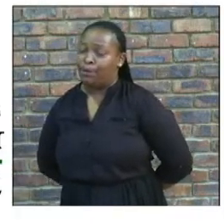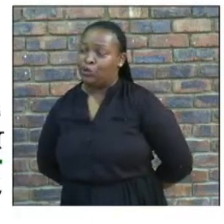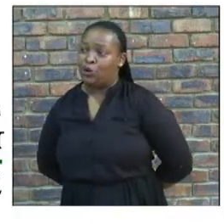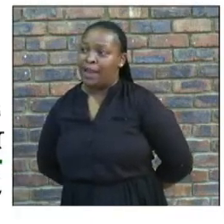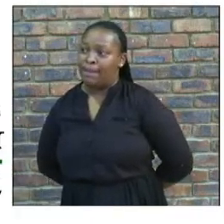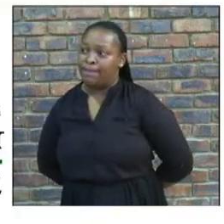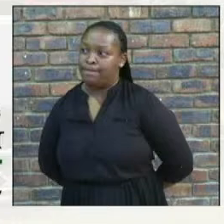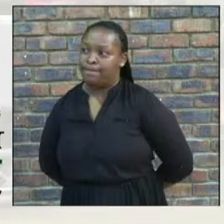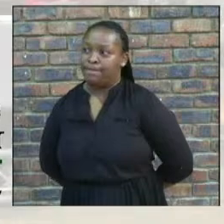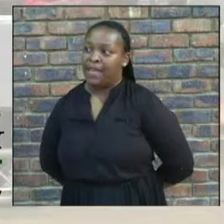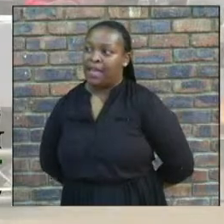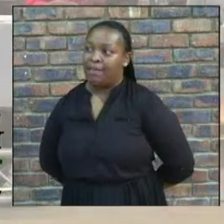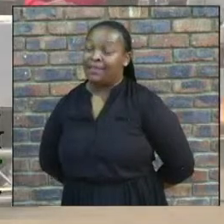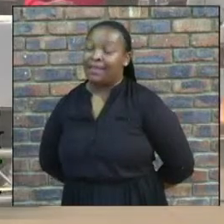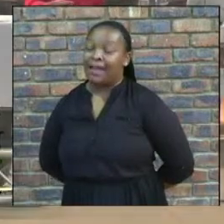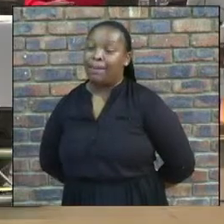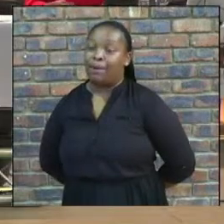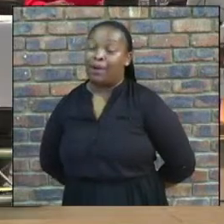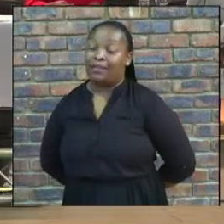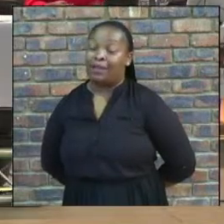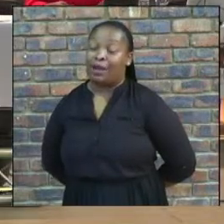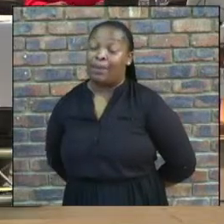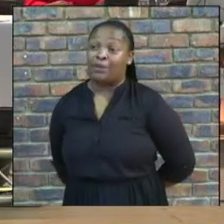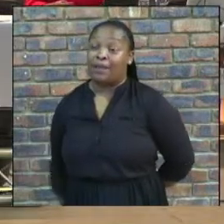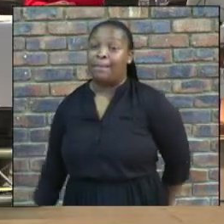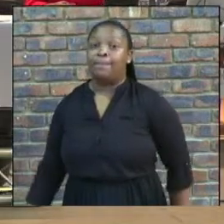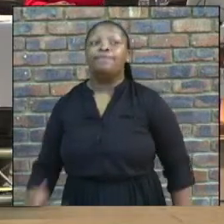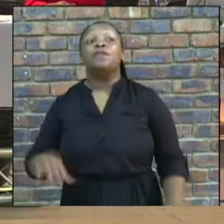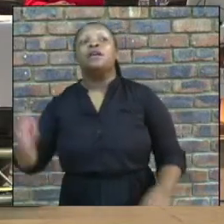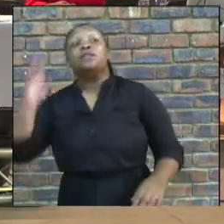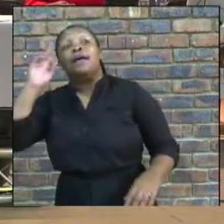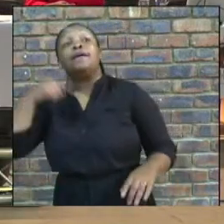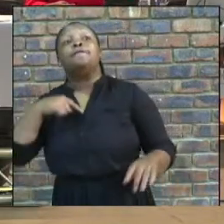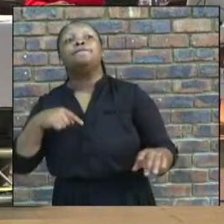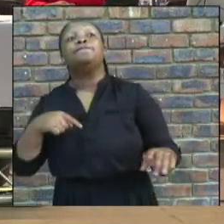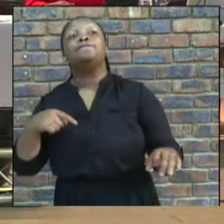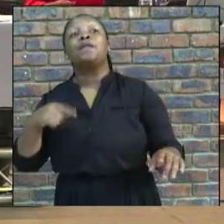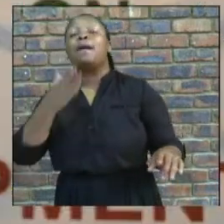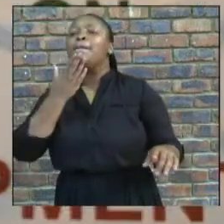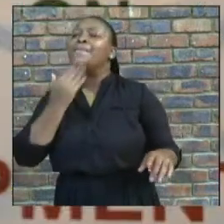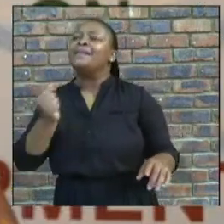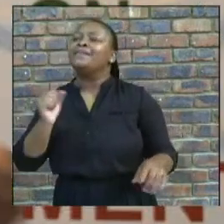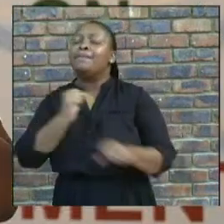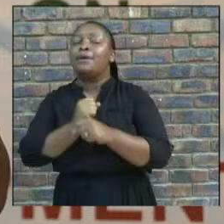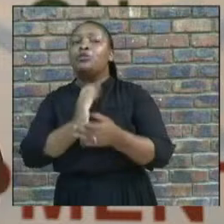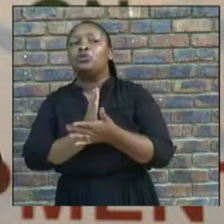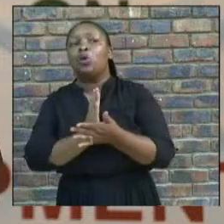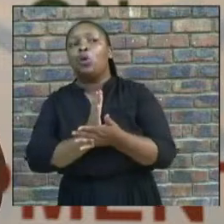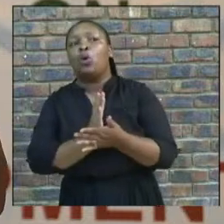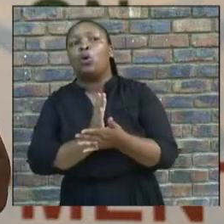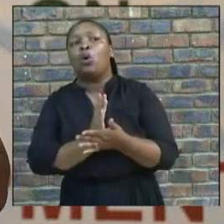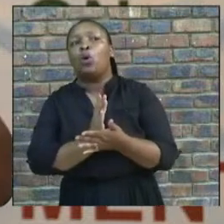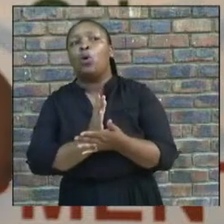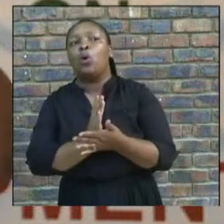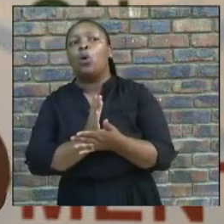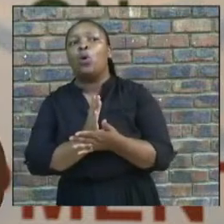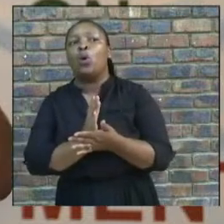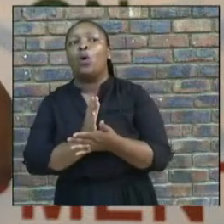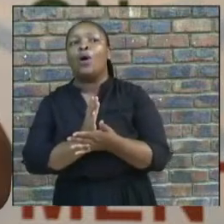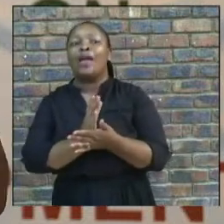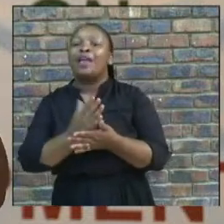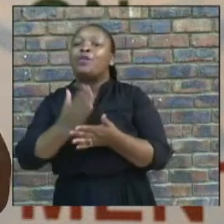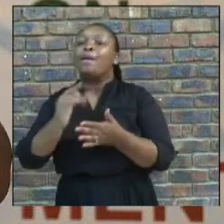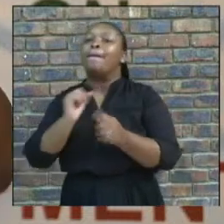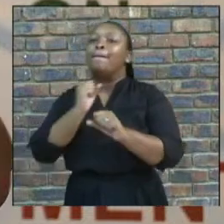Thank you very much. As we open our meeting, can we please stand up and open with